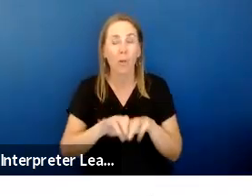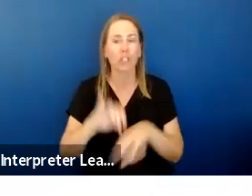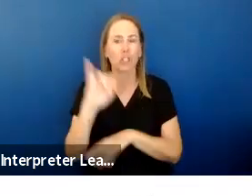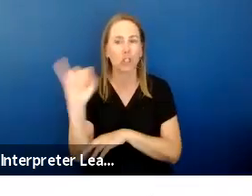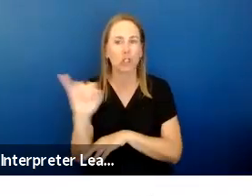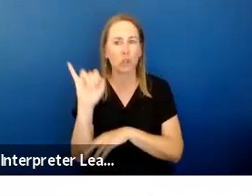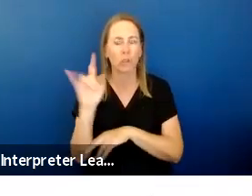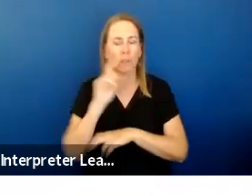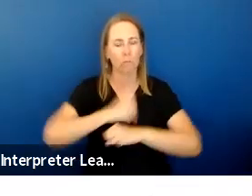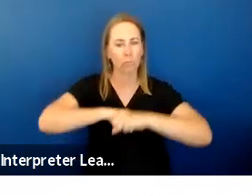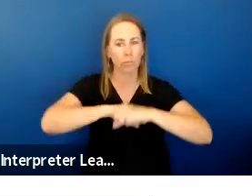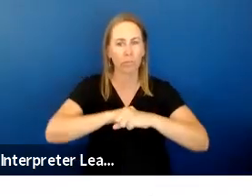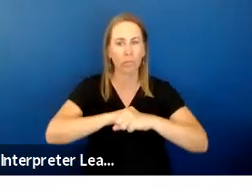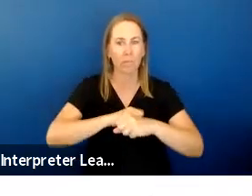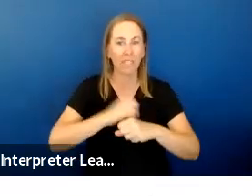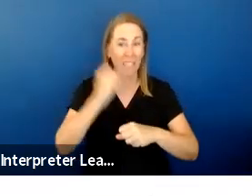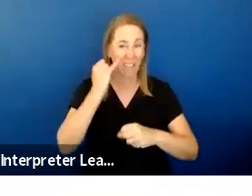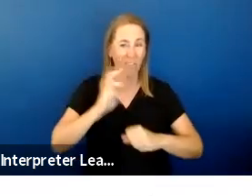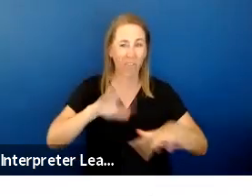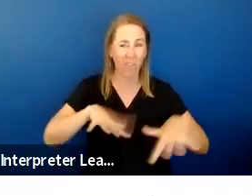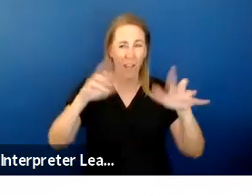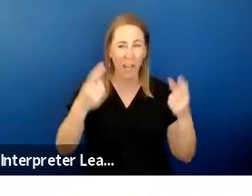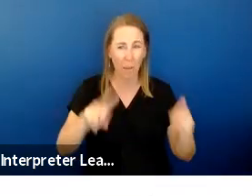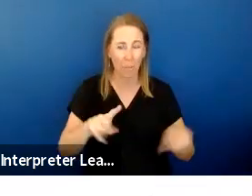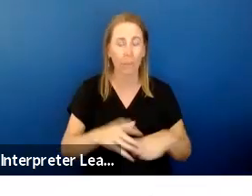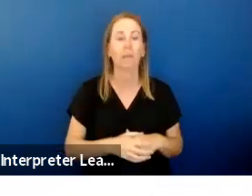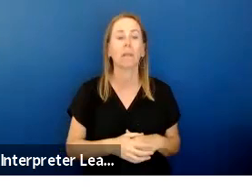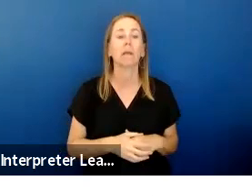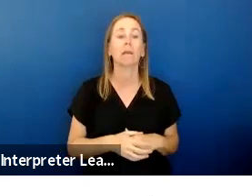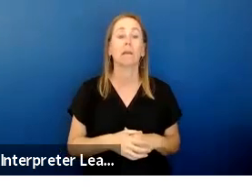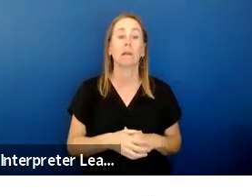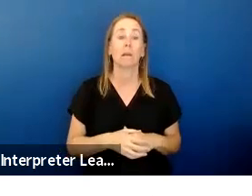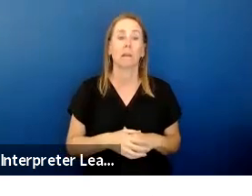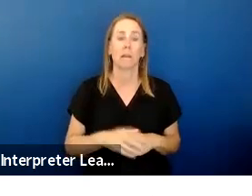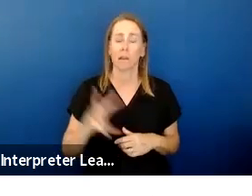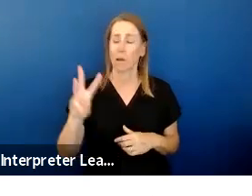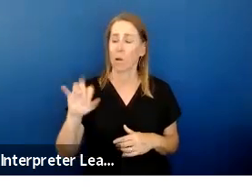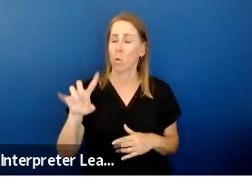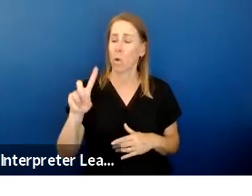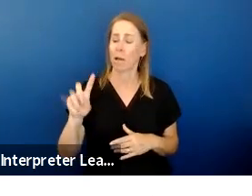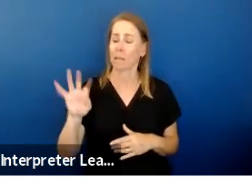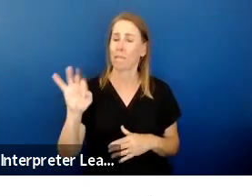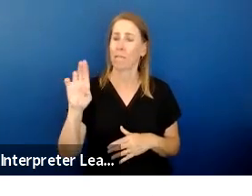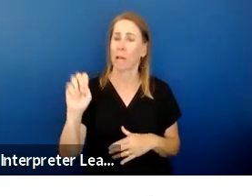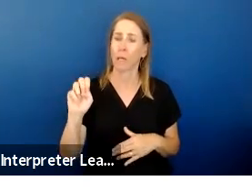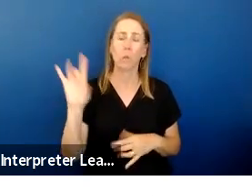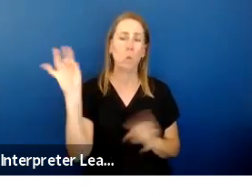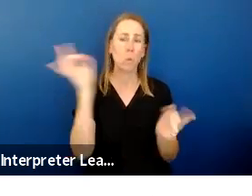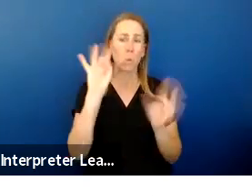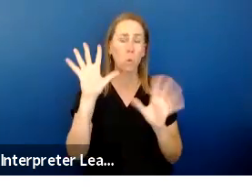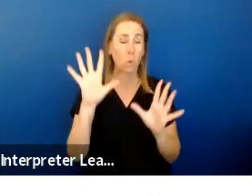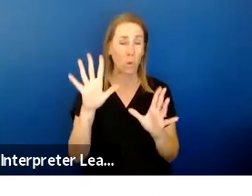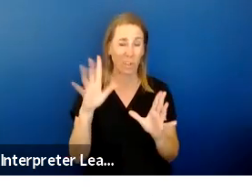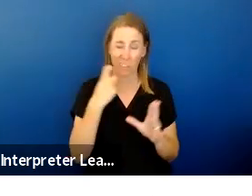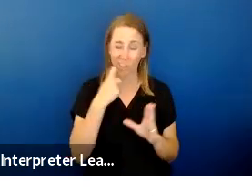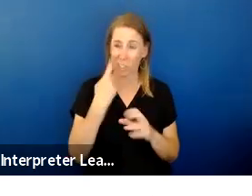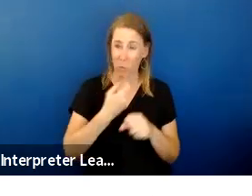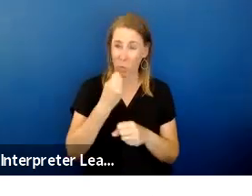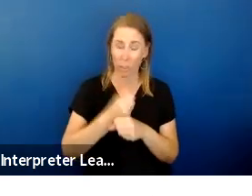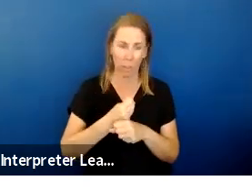Next slide, thank you. So wildfires are a disaster that's been in the news a lot this past year, but the